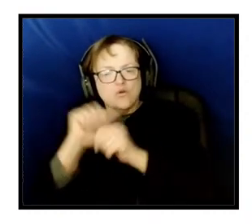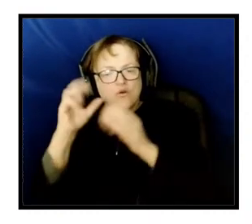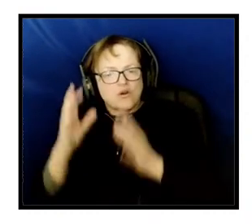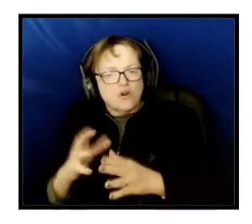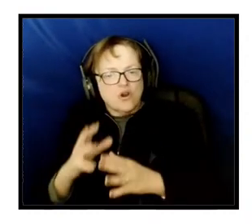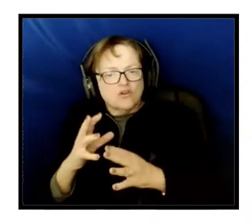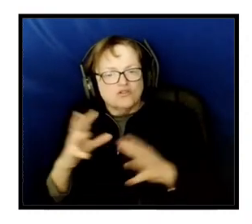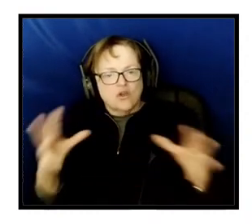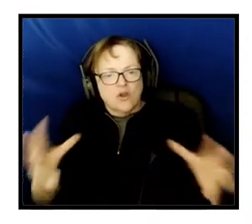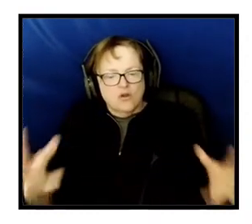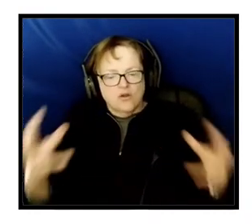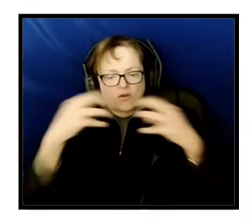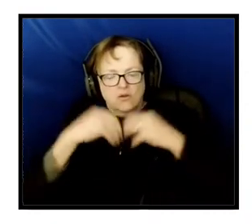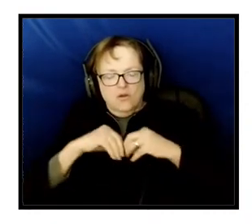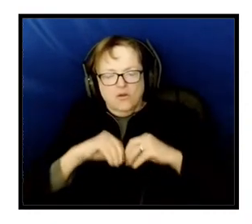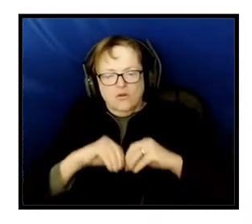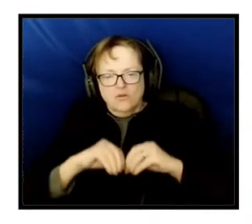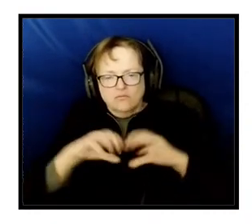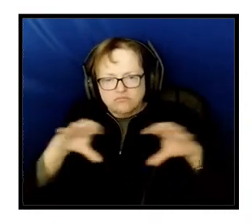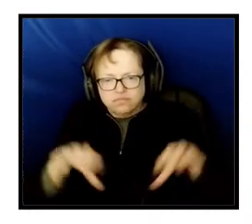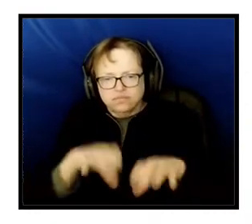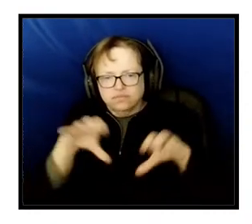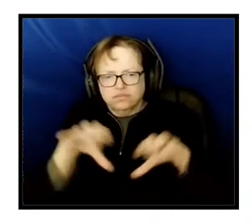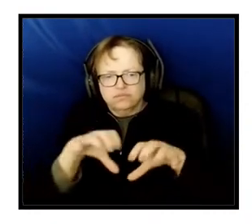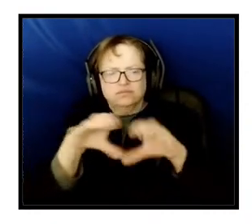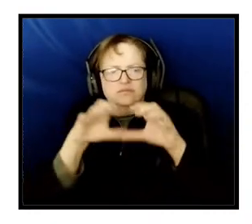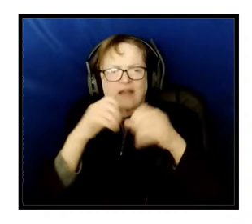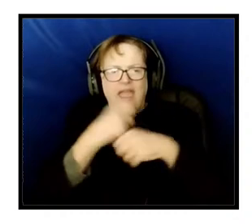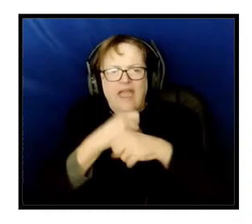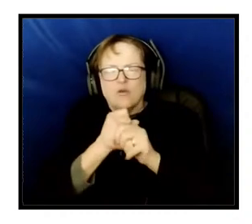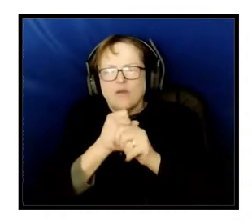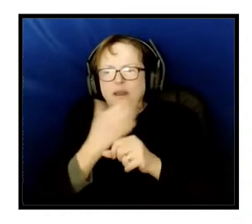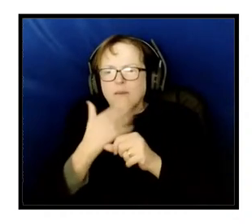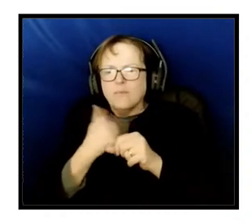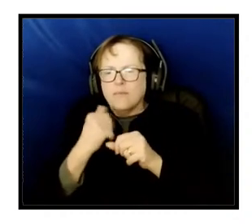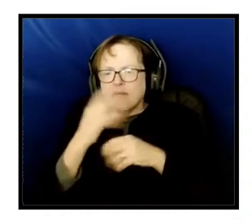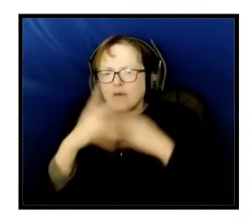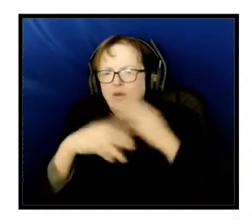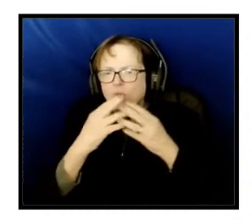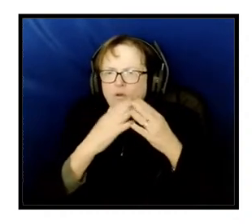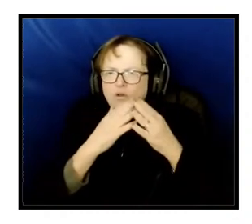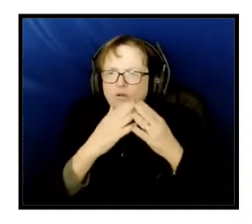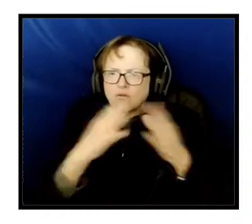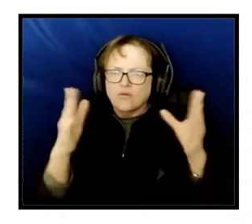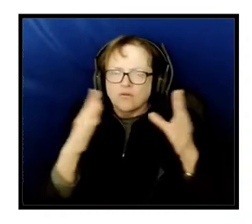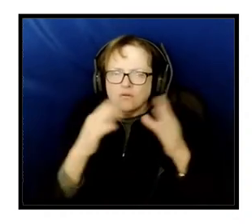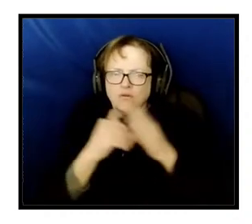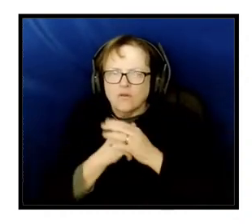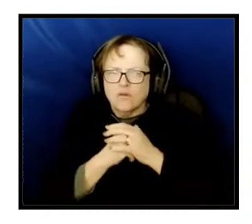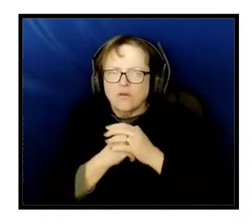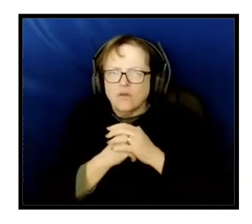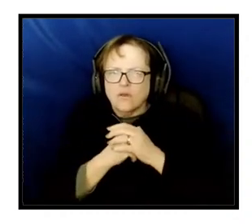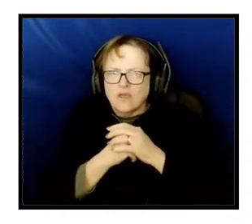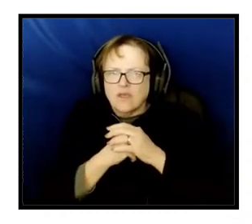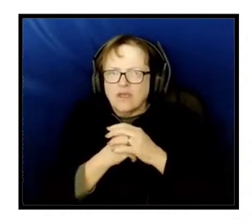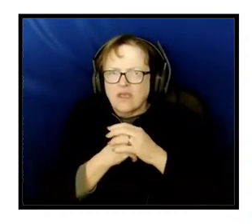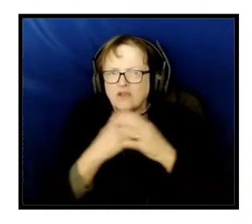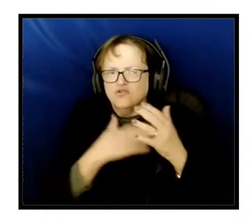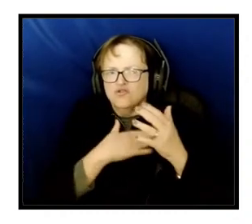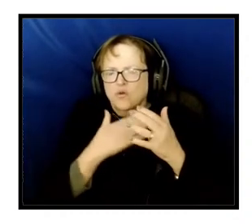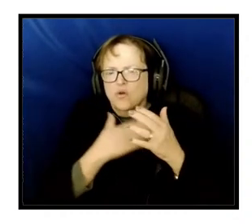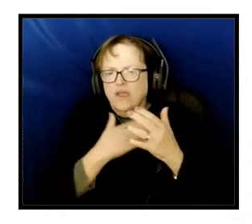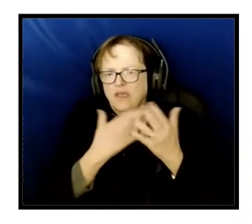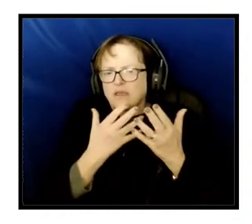and policy, and who are creating better worlds possible, and who are invoking healing, joy, and care into our